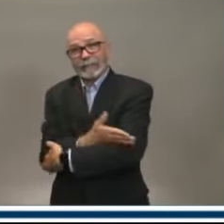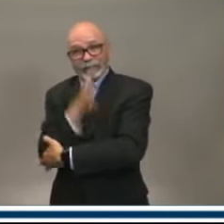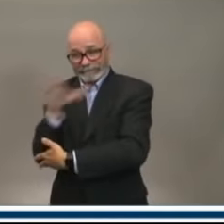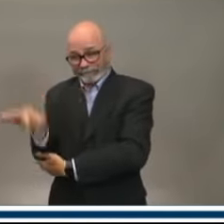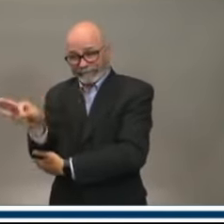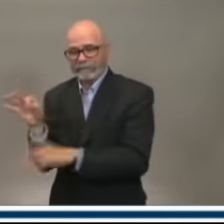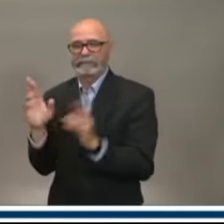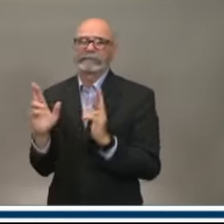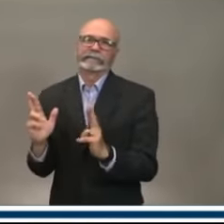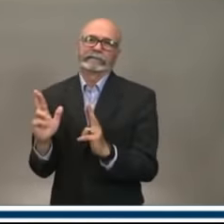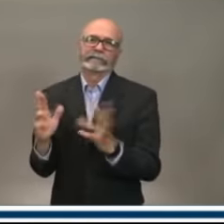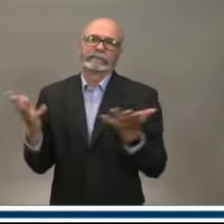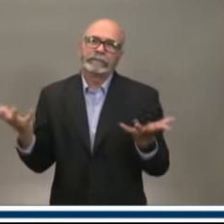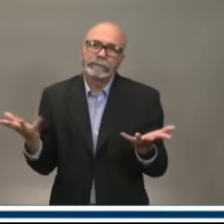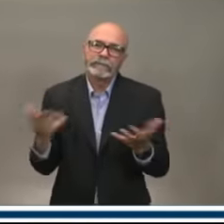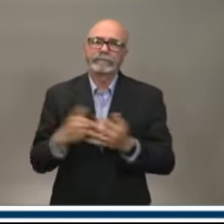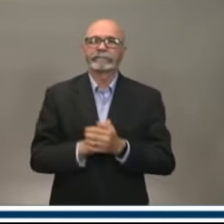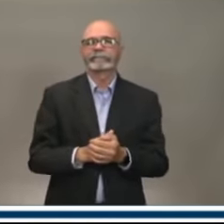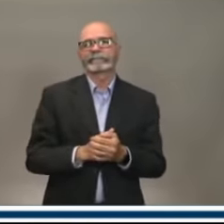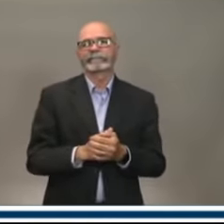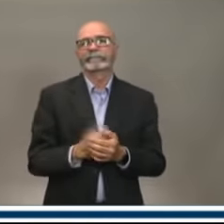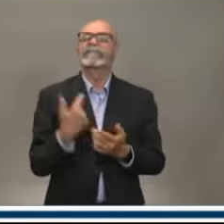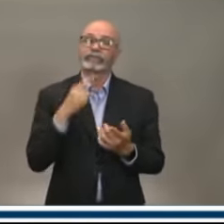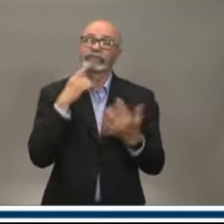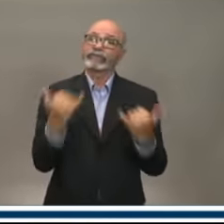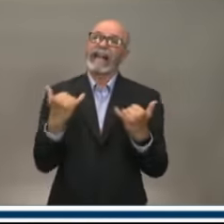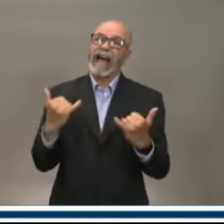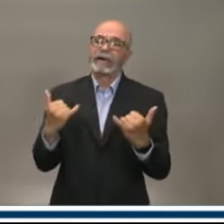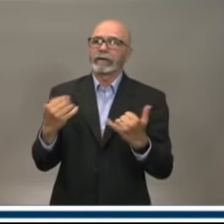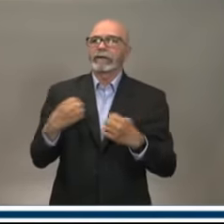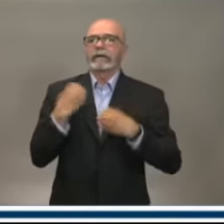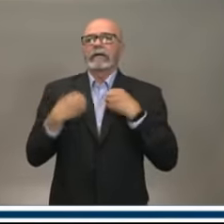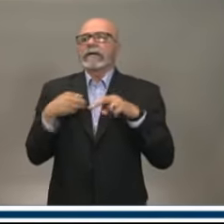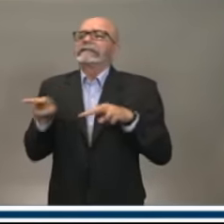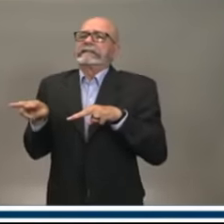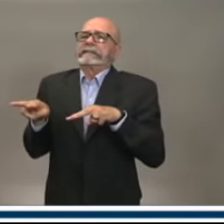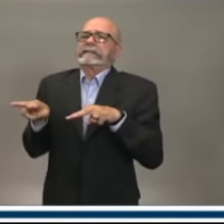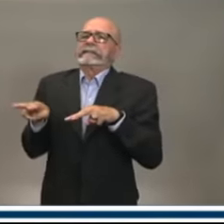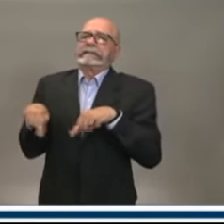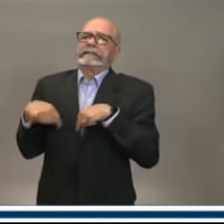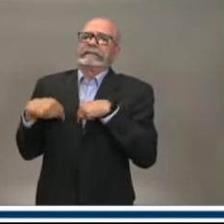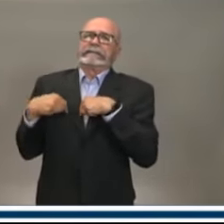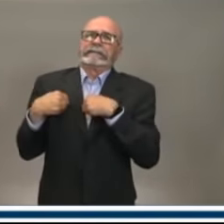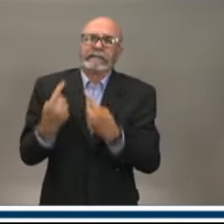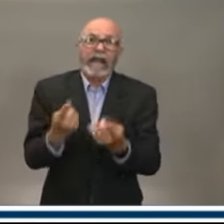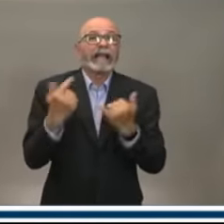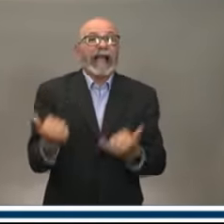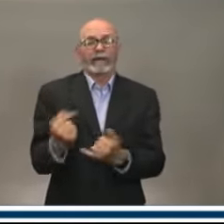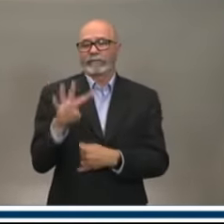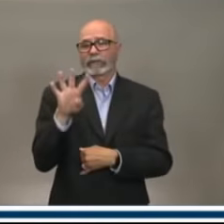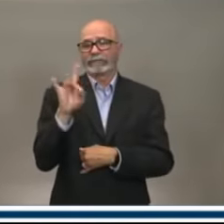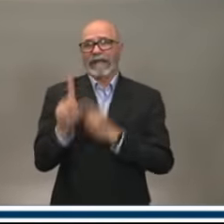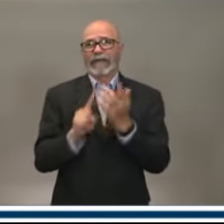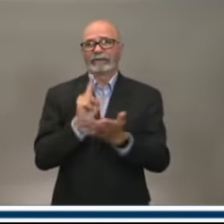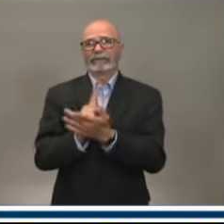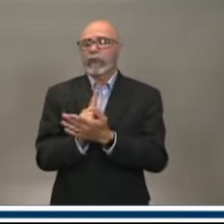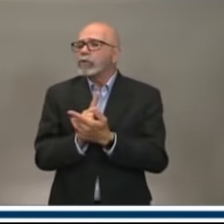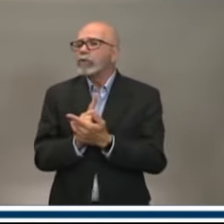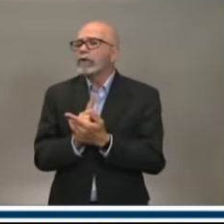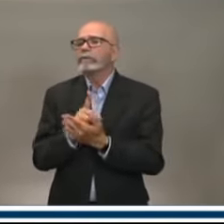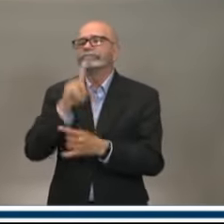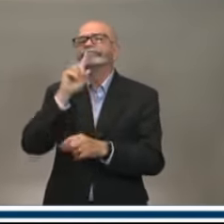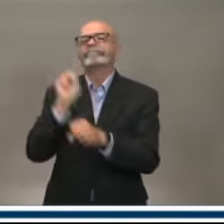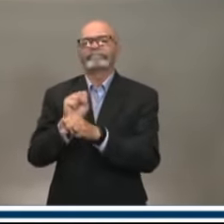emotional. The last 48 hours, we have lost 5 more of our most vulnerable residents due to COVID at